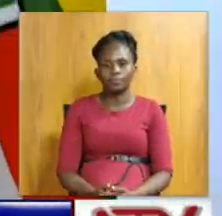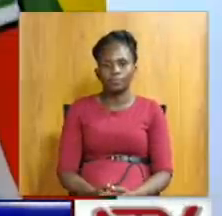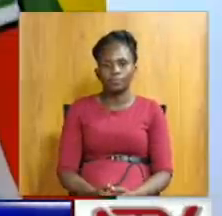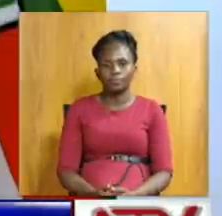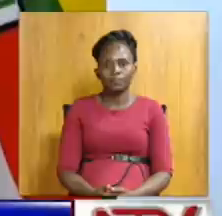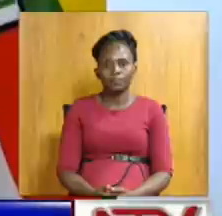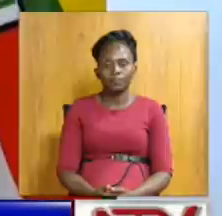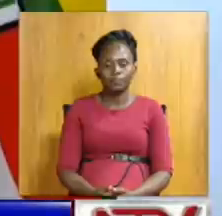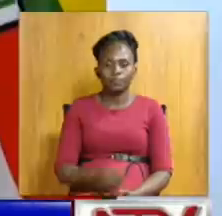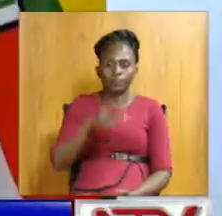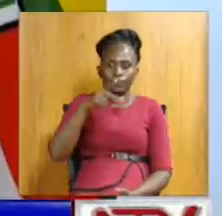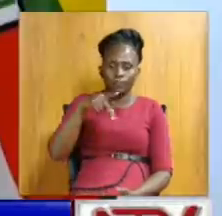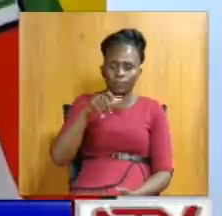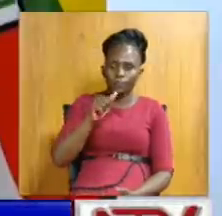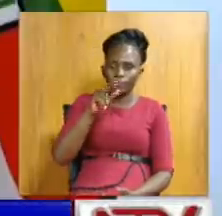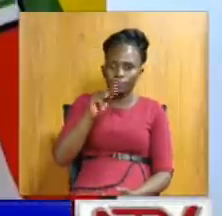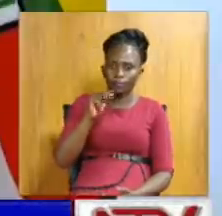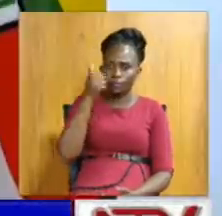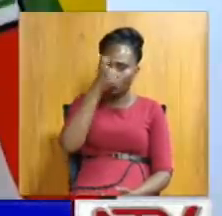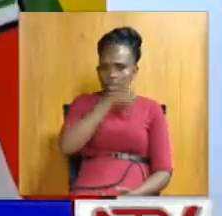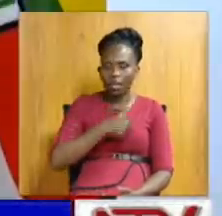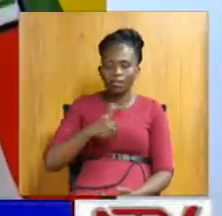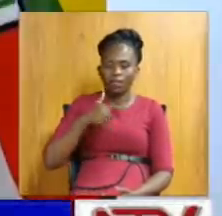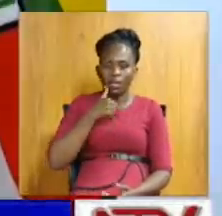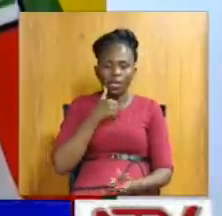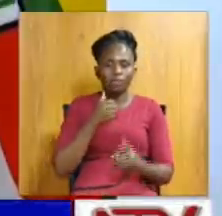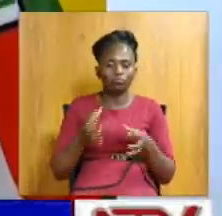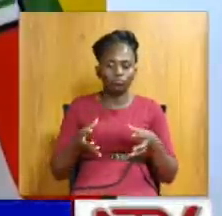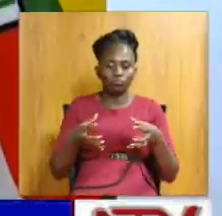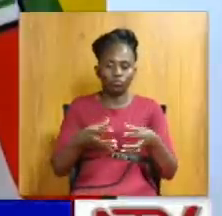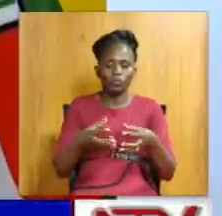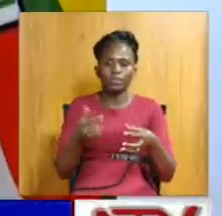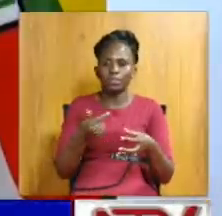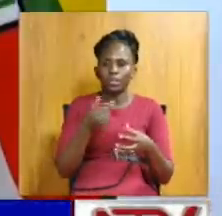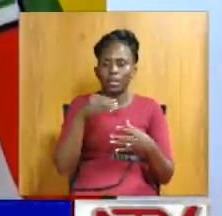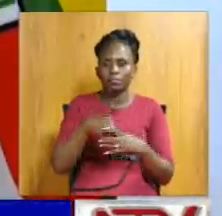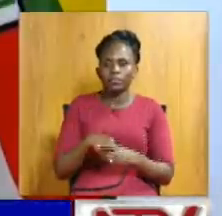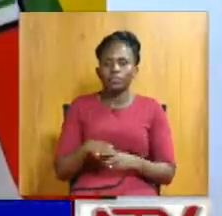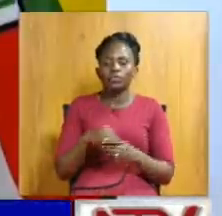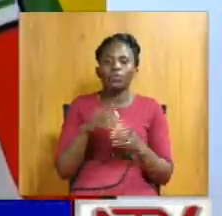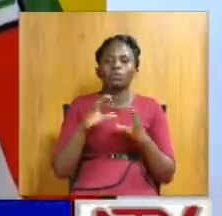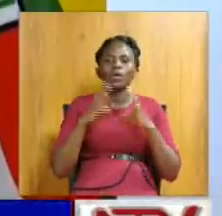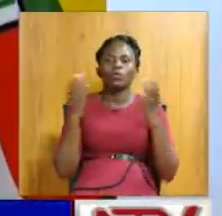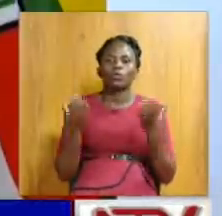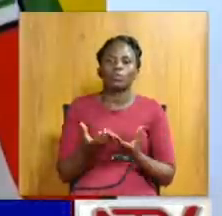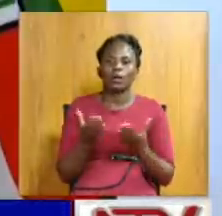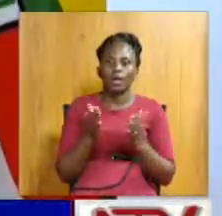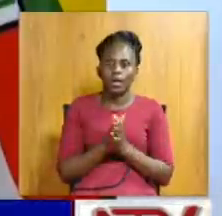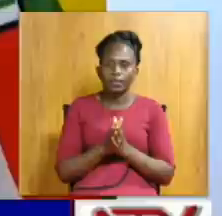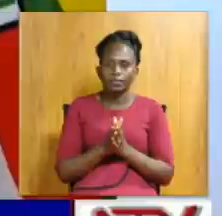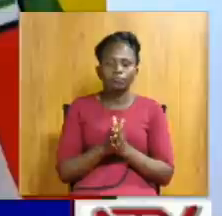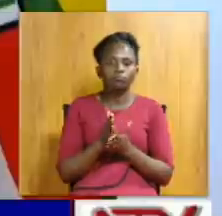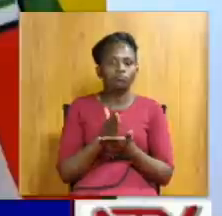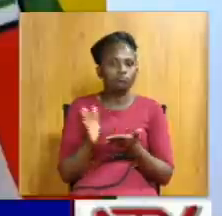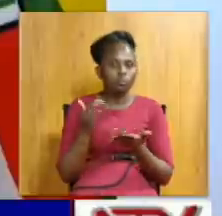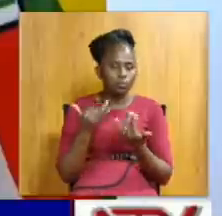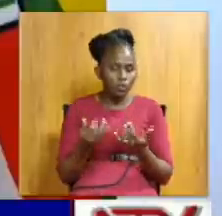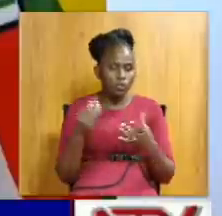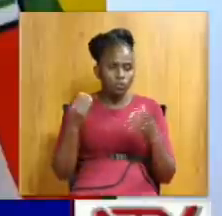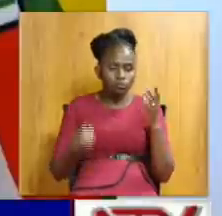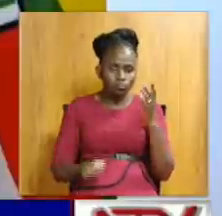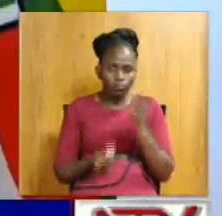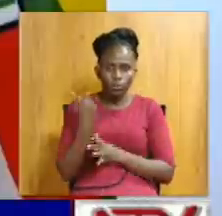The Pan-African movement, being part of the global anti-colonial movement, caused the